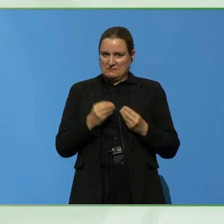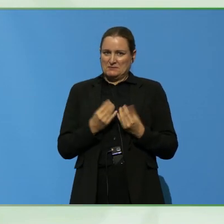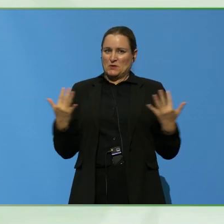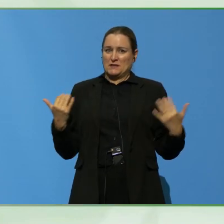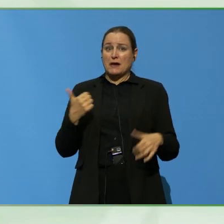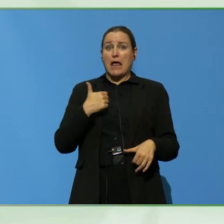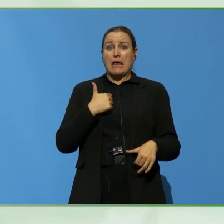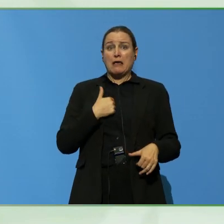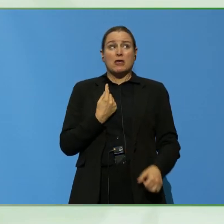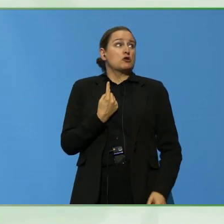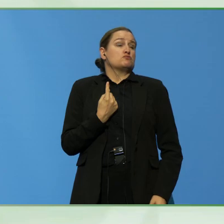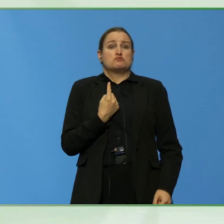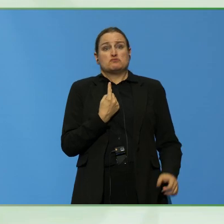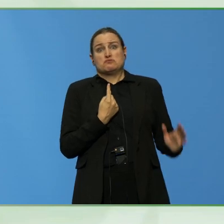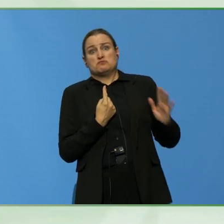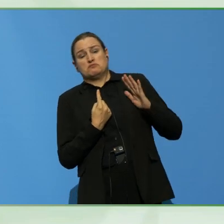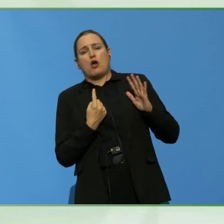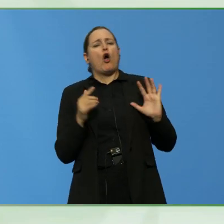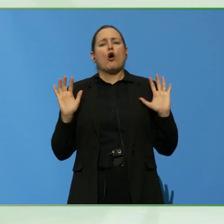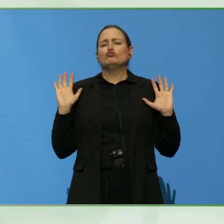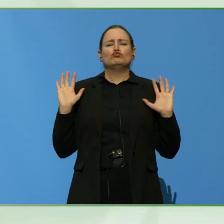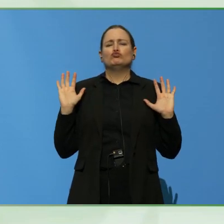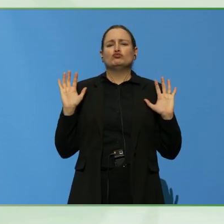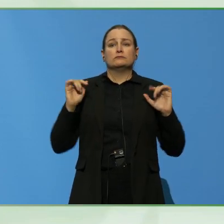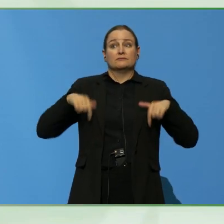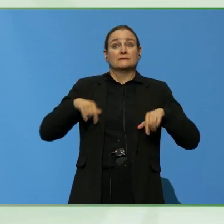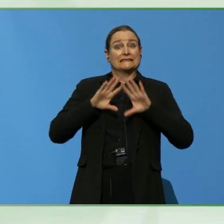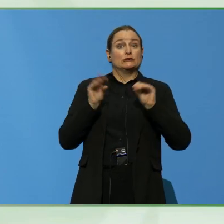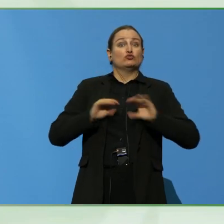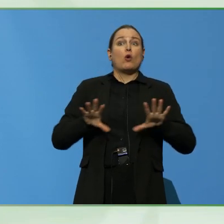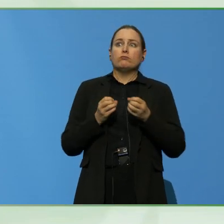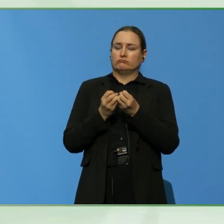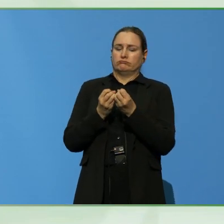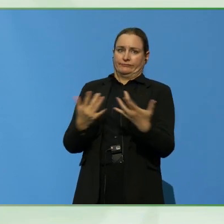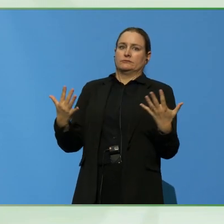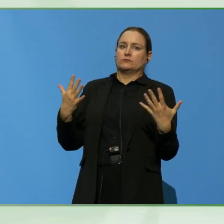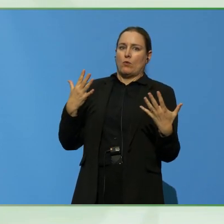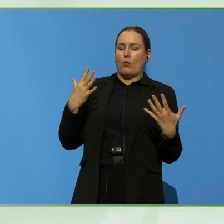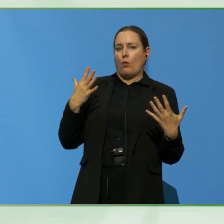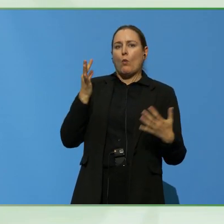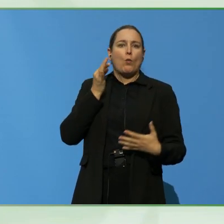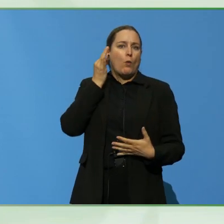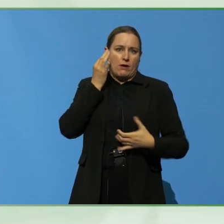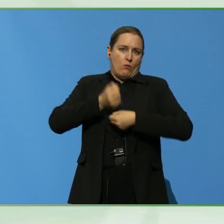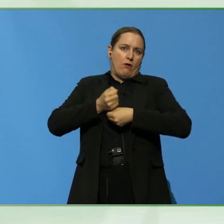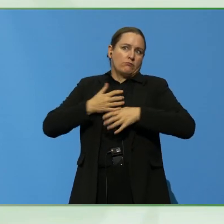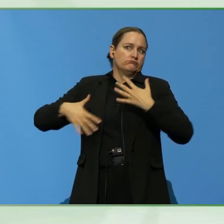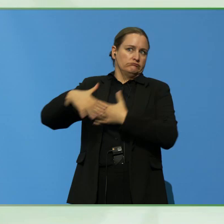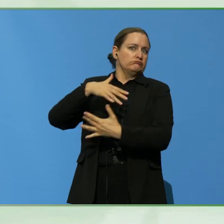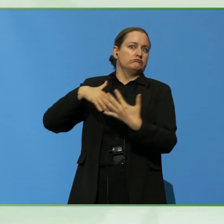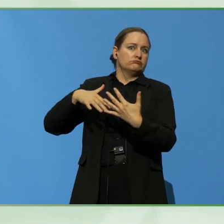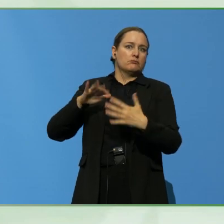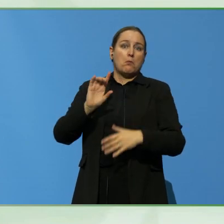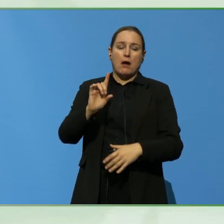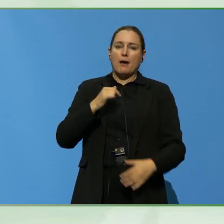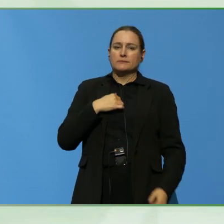intimidated by that. At Zero Project, we have a large representation of women. And I'm also very glad that I'm not the only person sitting here